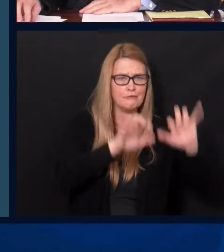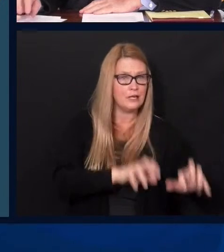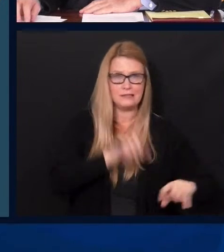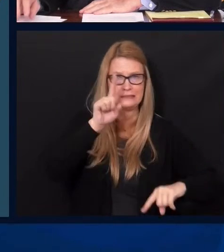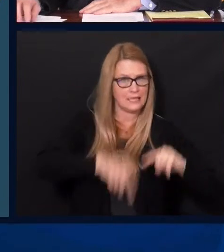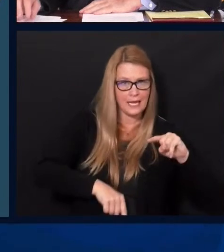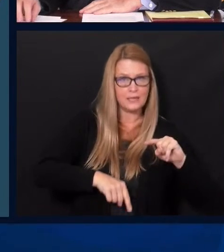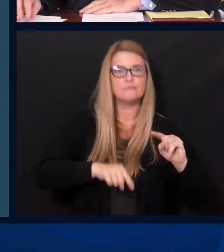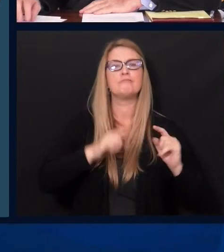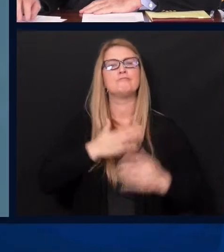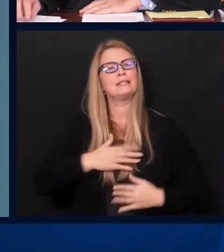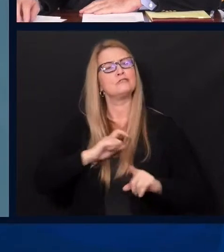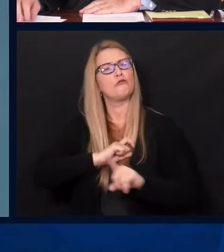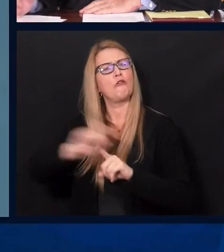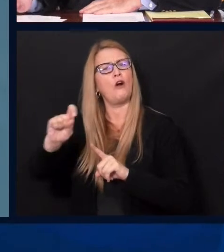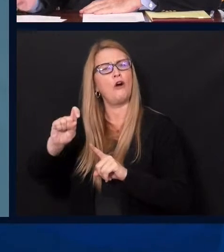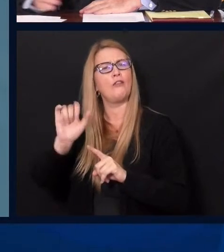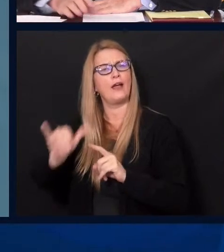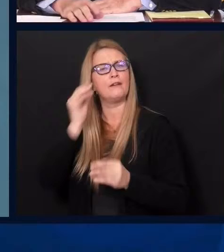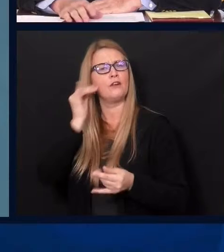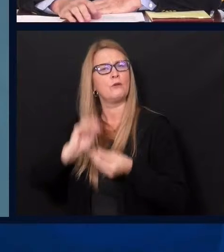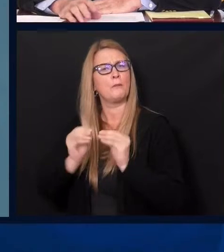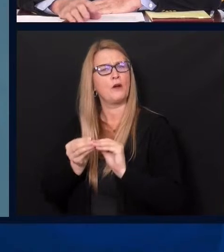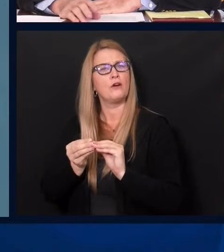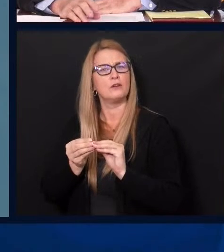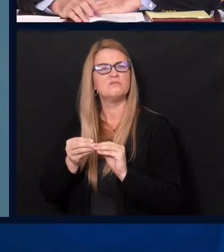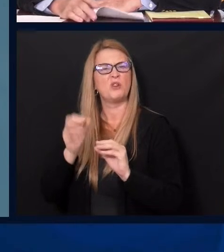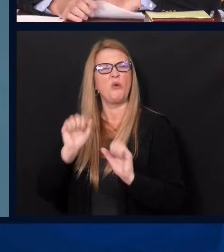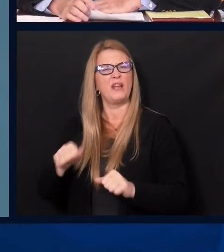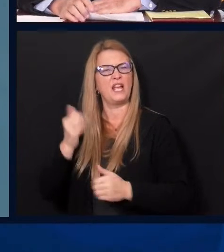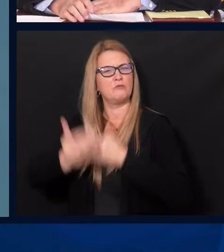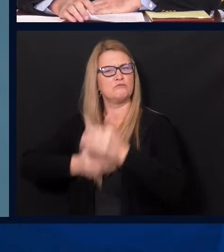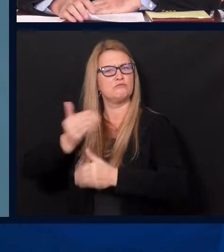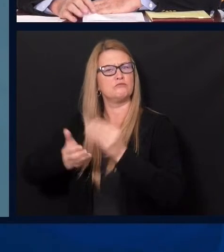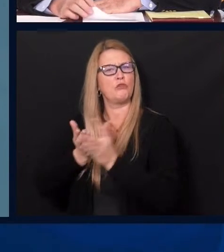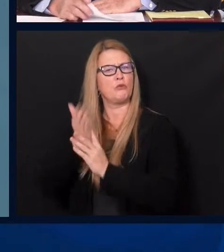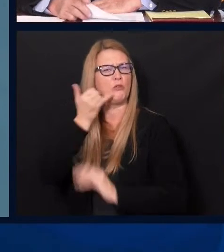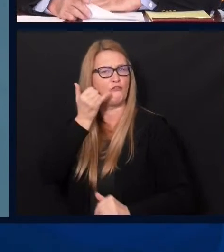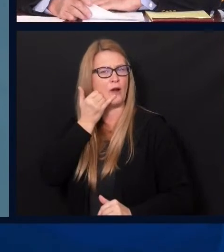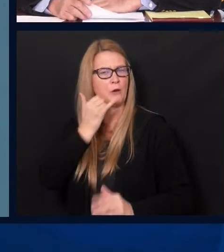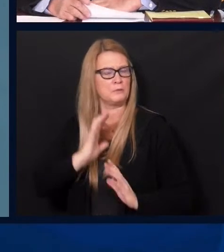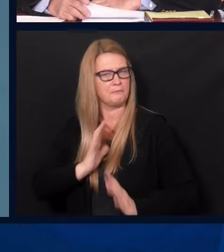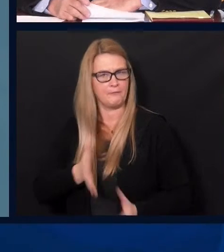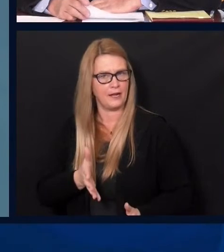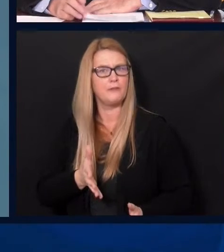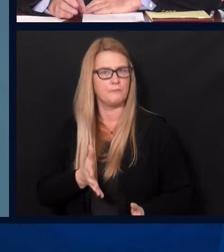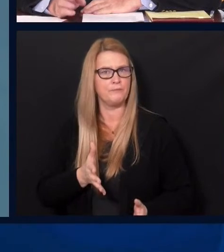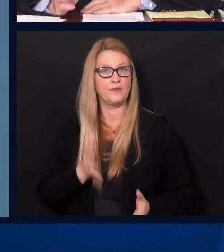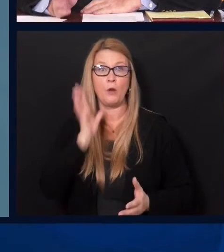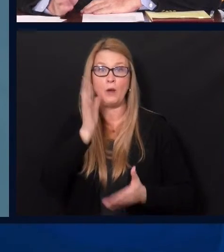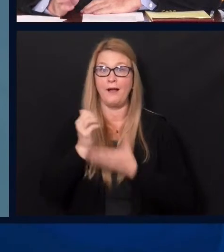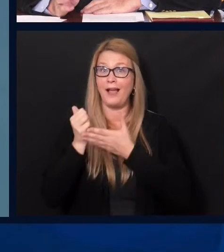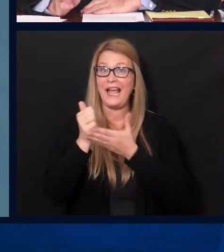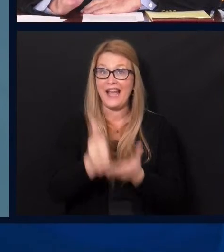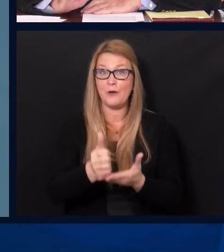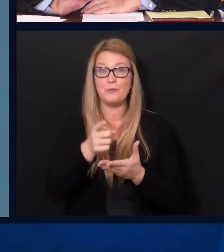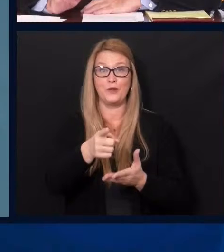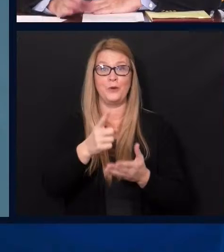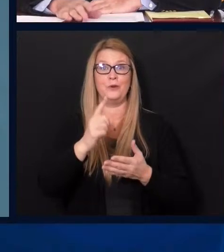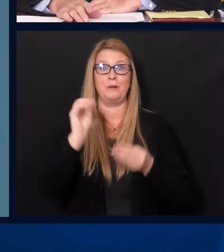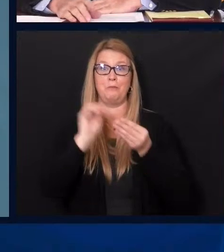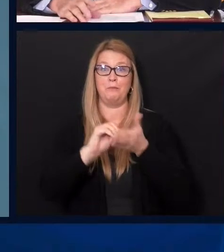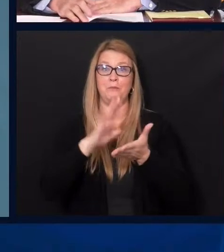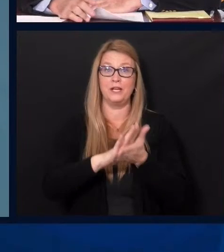and do it, just call us and we'll walk you through this. It'll take about 10 minutes and that's all there is to it, and it'll really help you to be able to get in line and